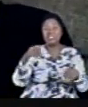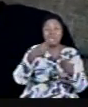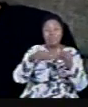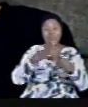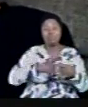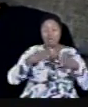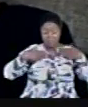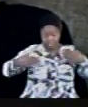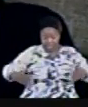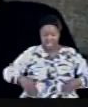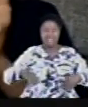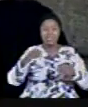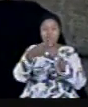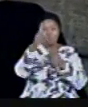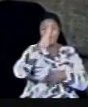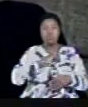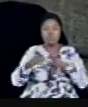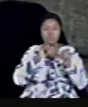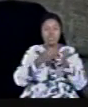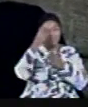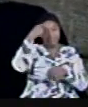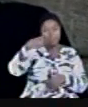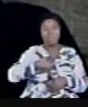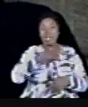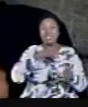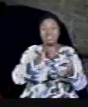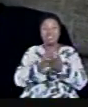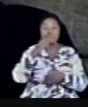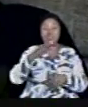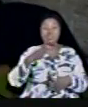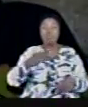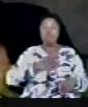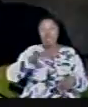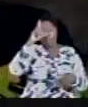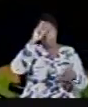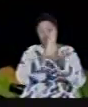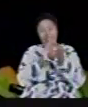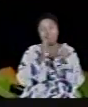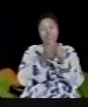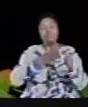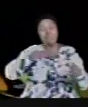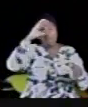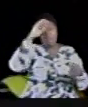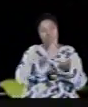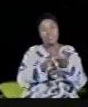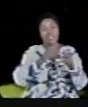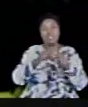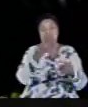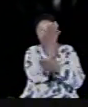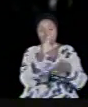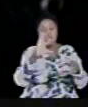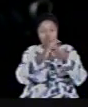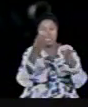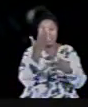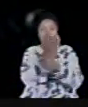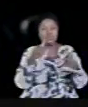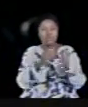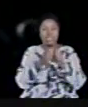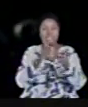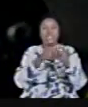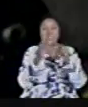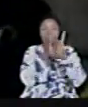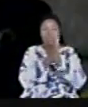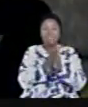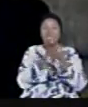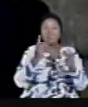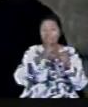it for me. That was my belief with my husband. We held our hand and prayed because even the doctors, they've given up. They